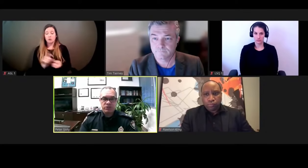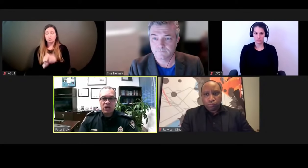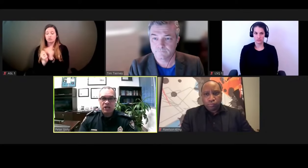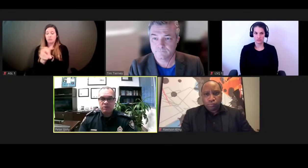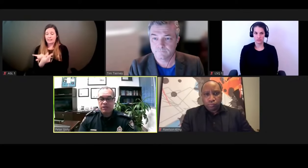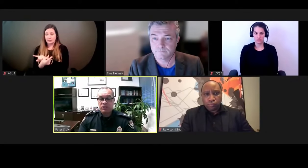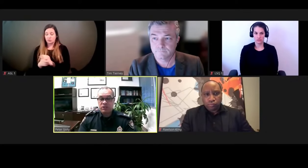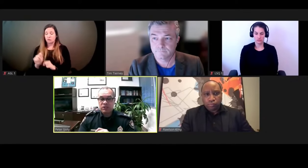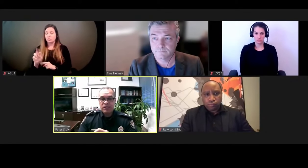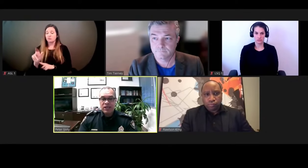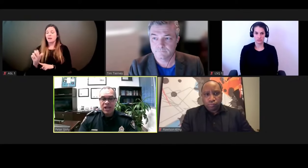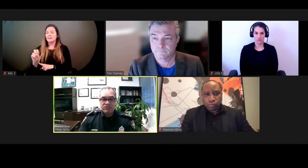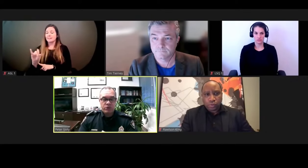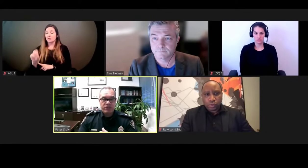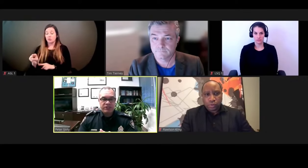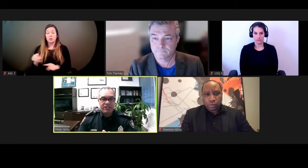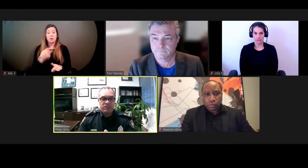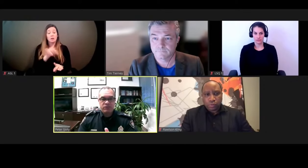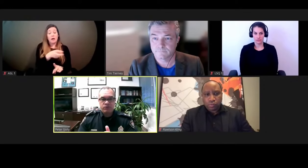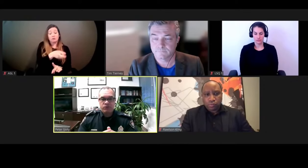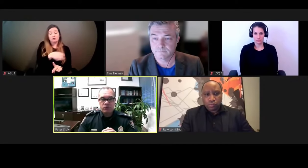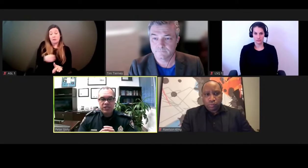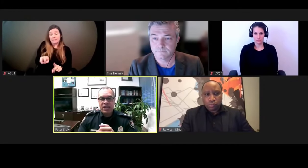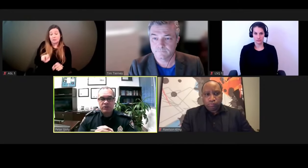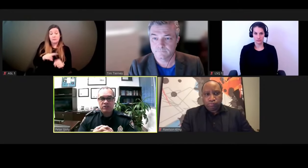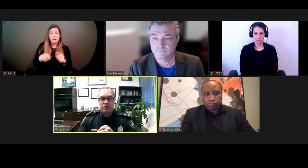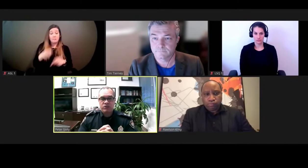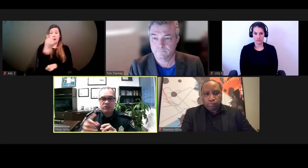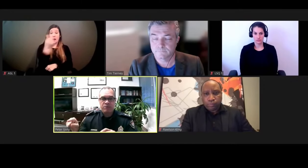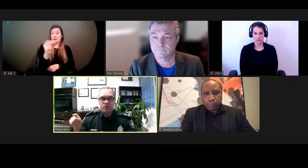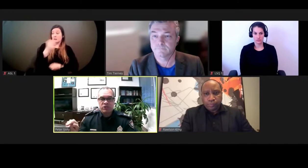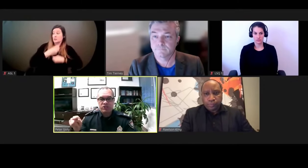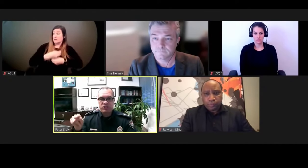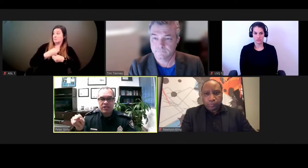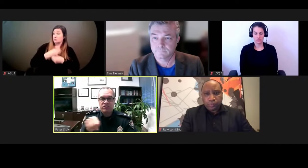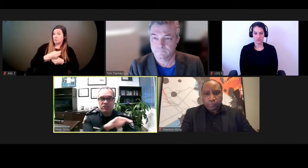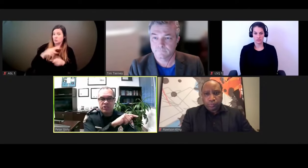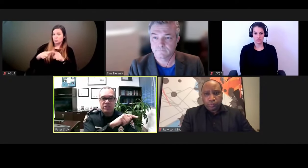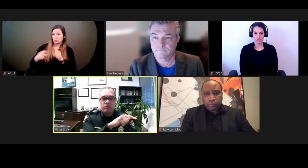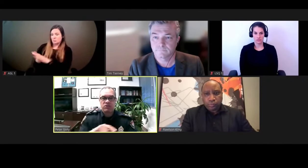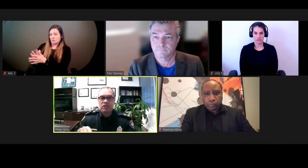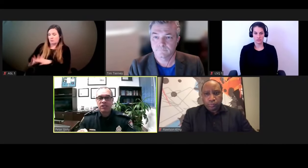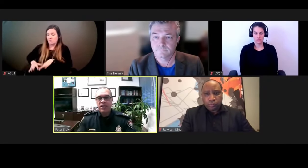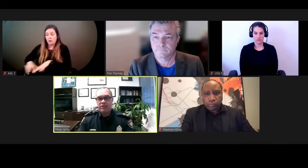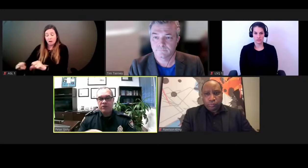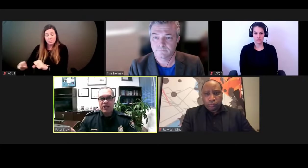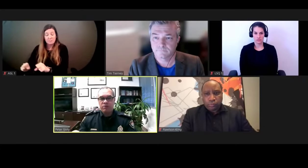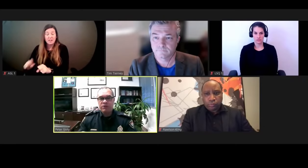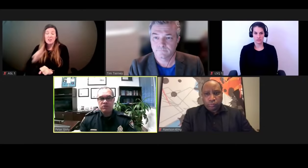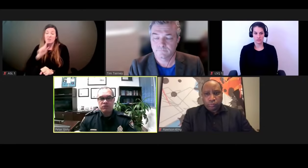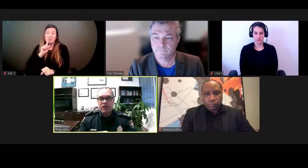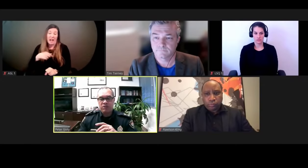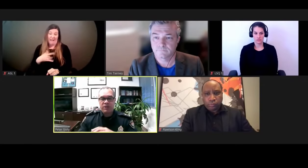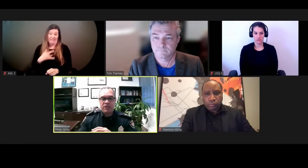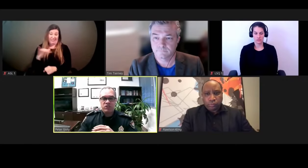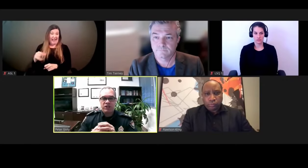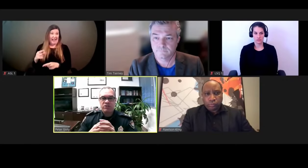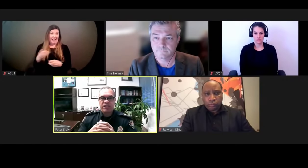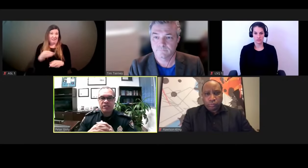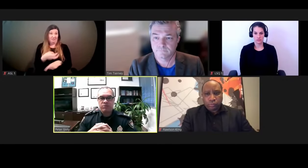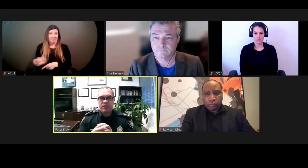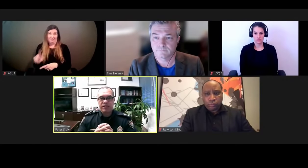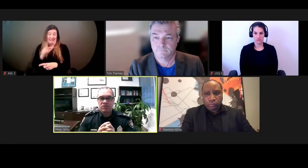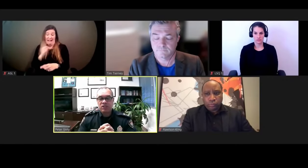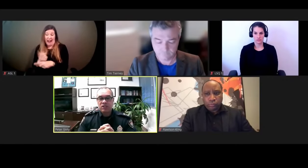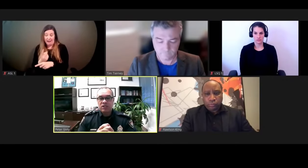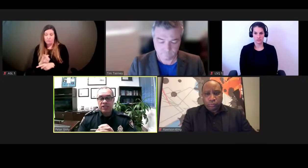to occupation. I actually don't think that's even fully accurate. There's a demonstration that's continuous, and there are elements of occupation that are